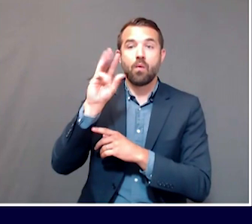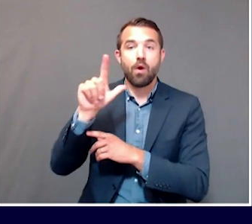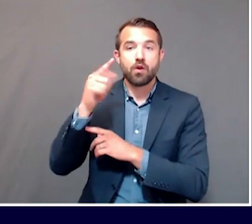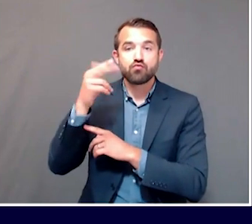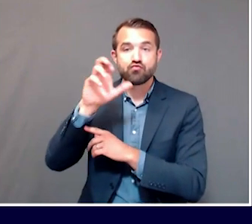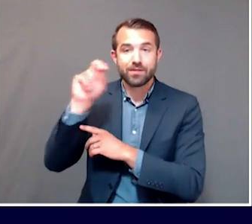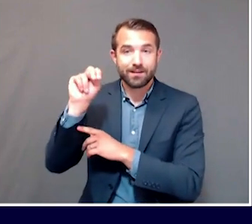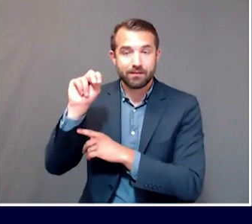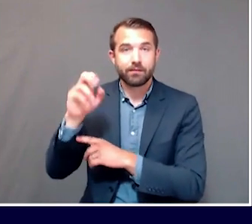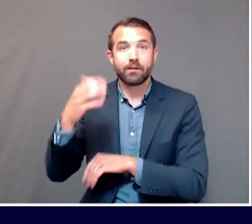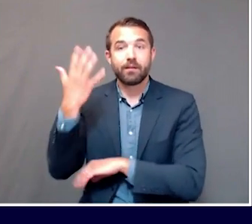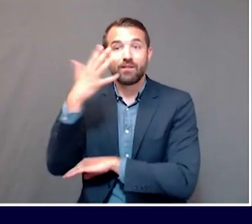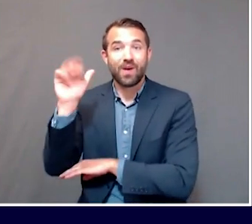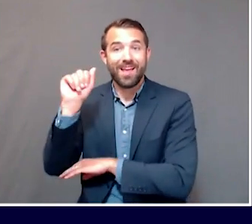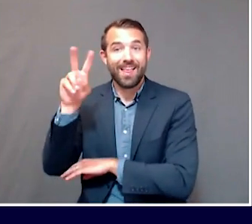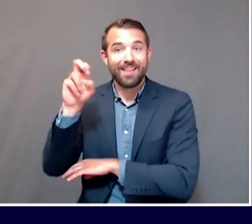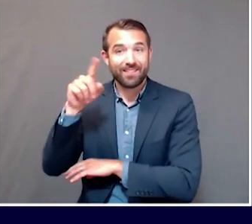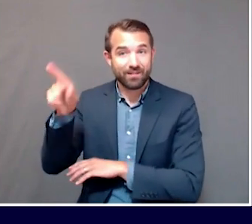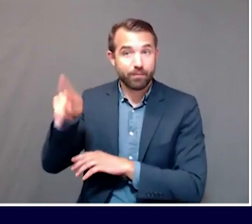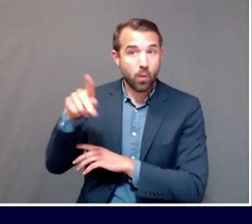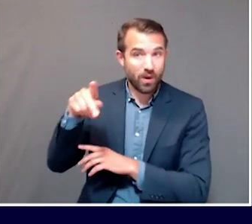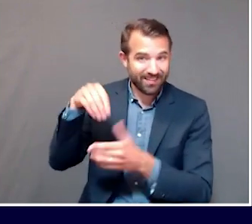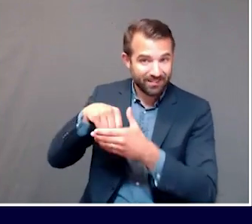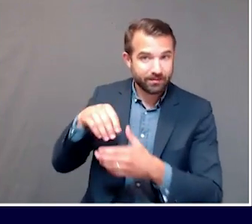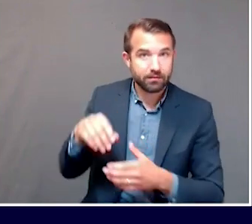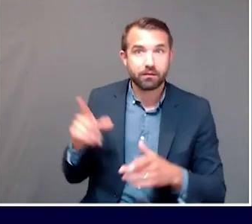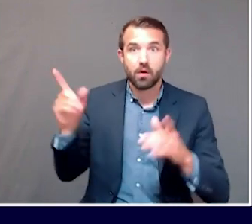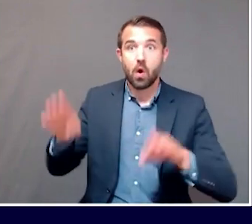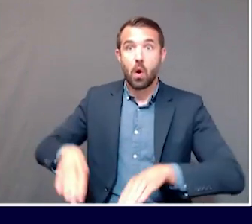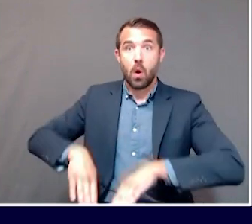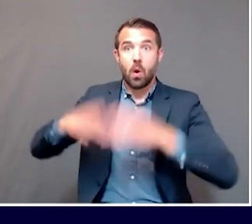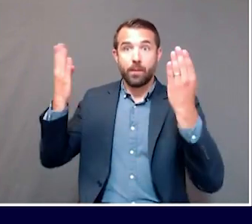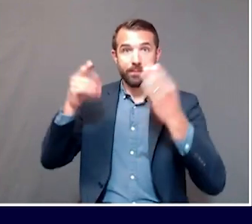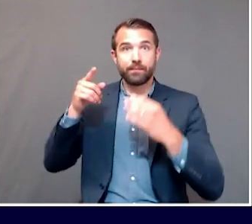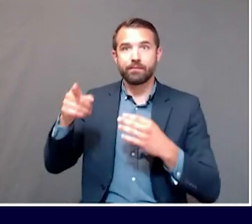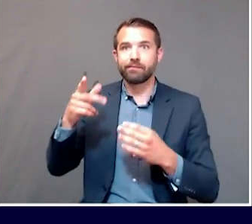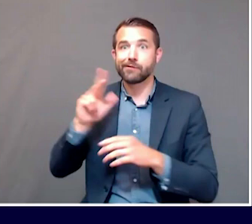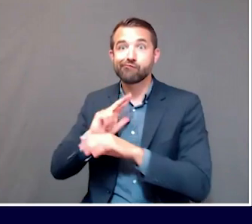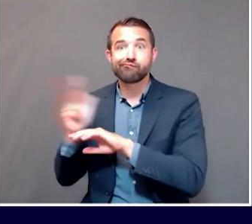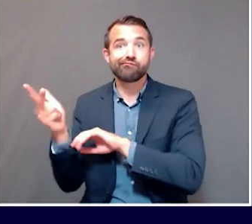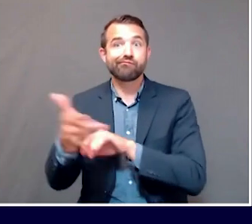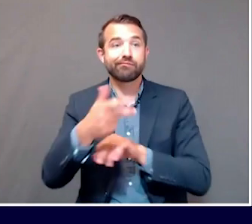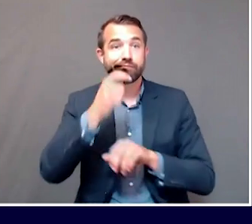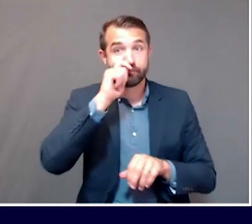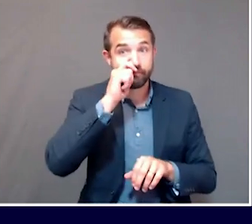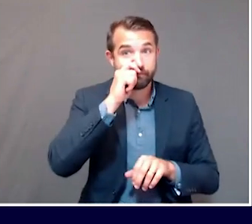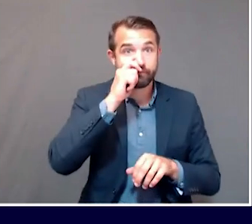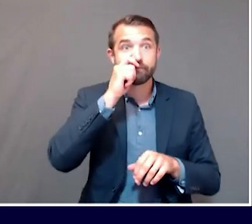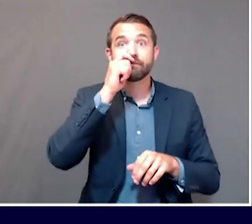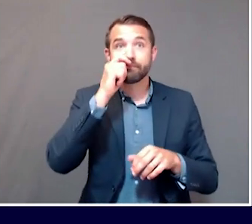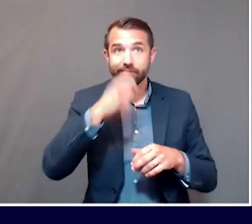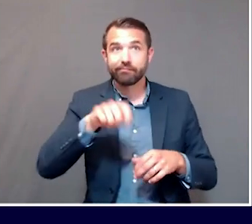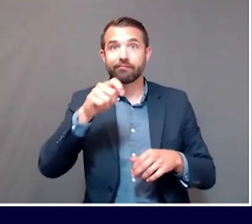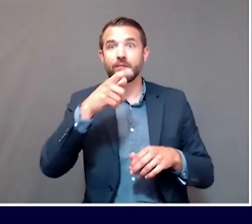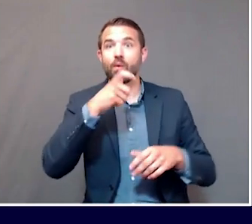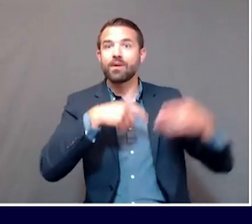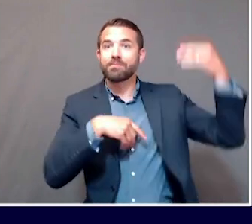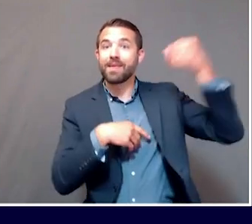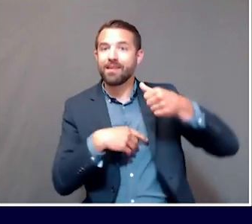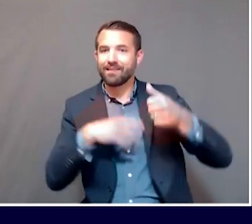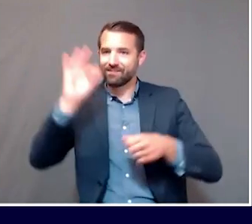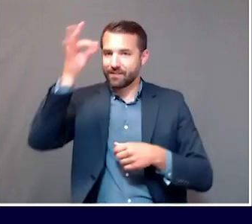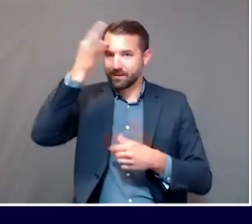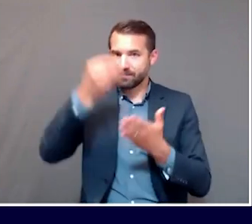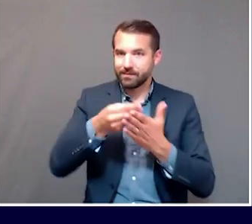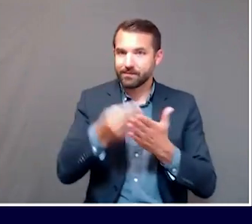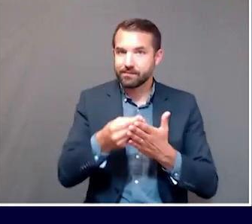for testing for anybody with elevated risk, with that testing funded by the federal government. They have a special arrangement with Health and